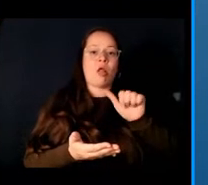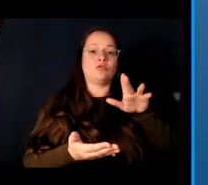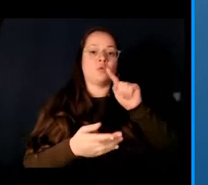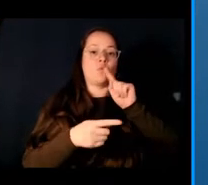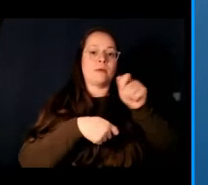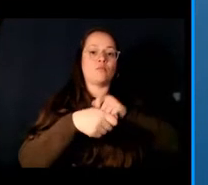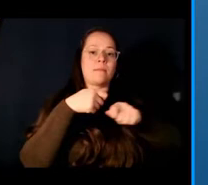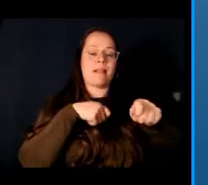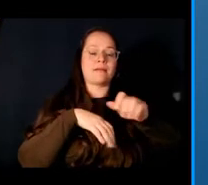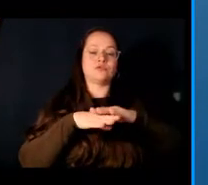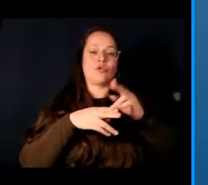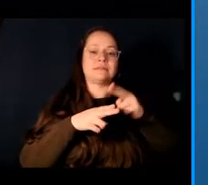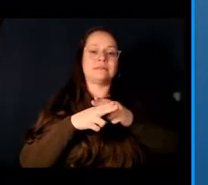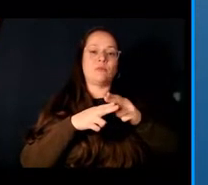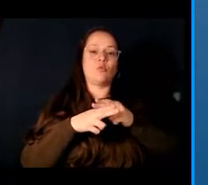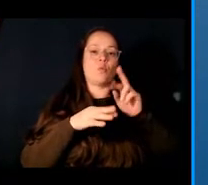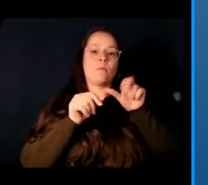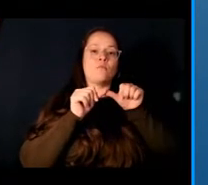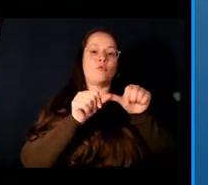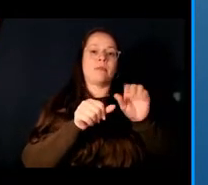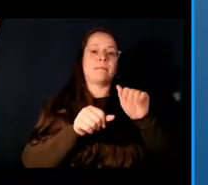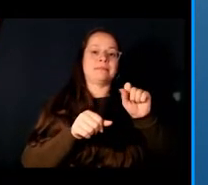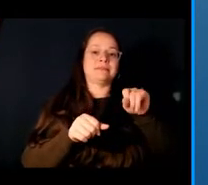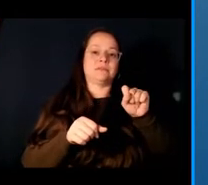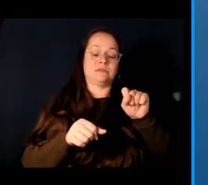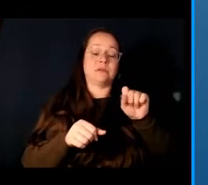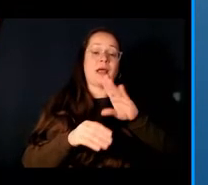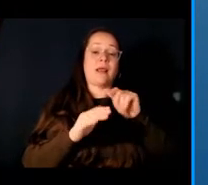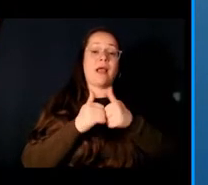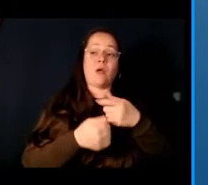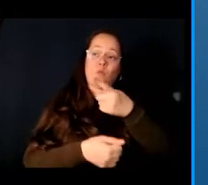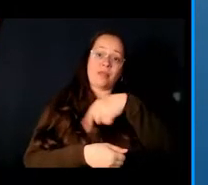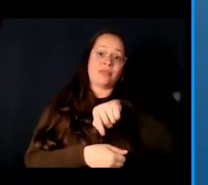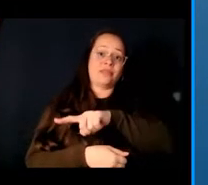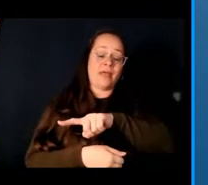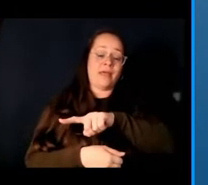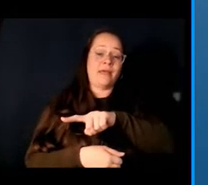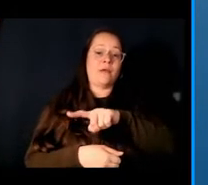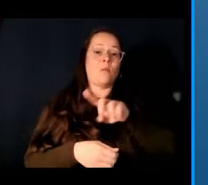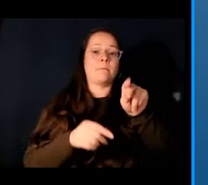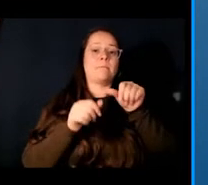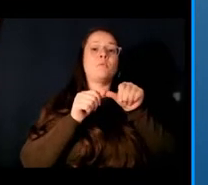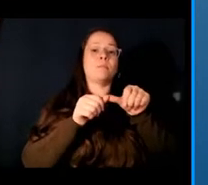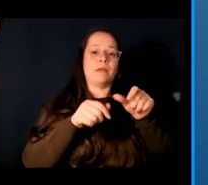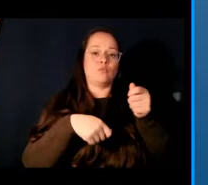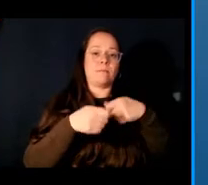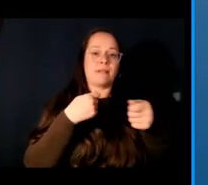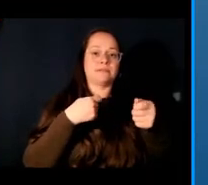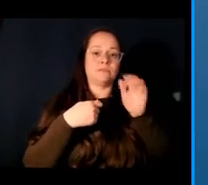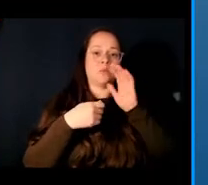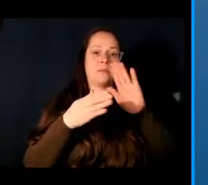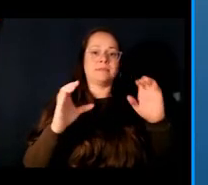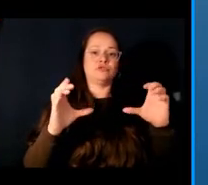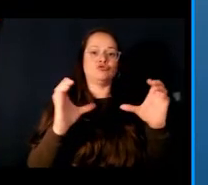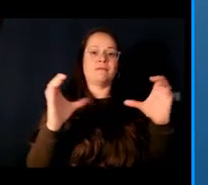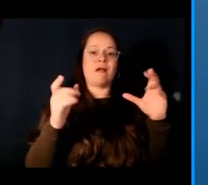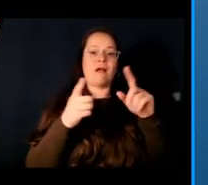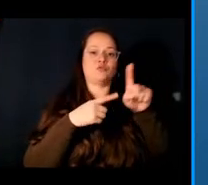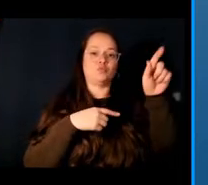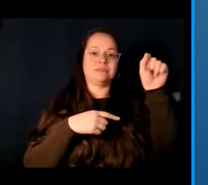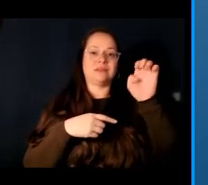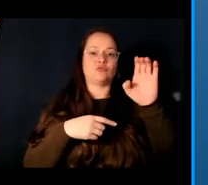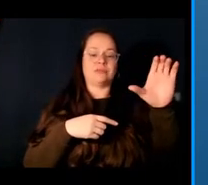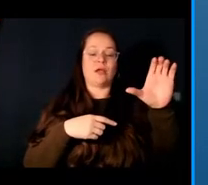replaced on a temporary or permanent basis and how they and how permanent Replacements are certified to the secretary